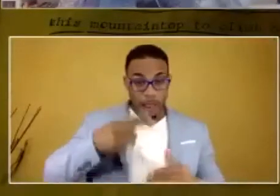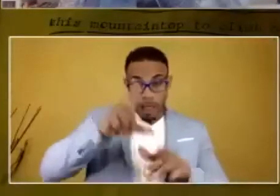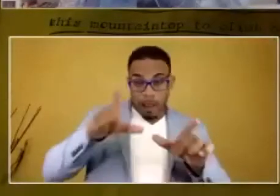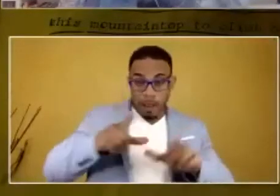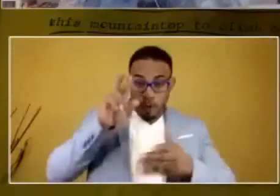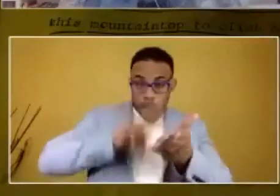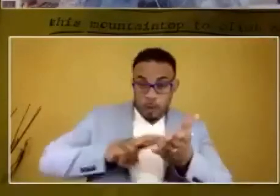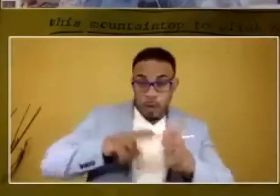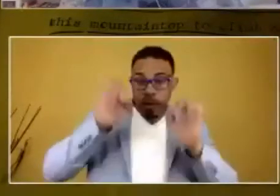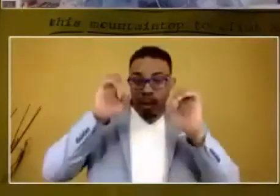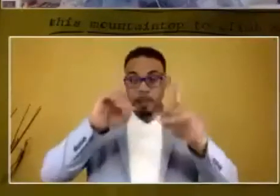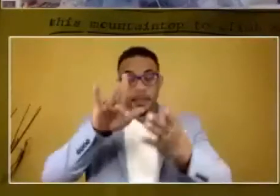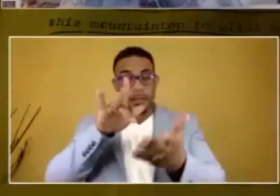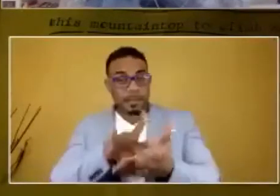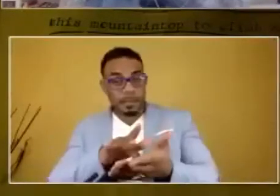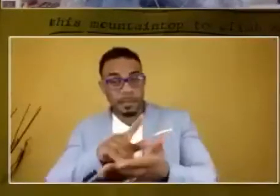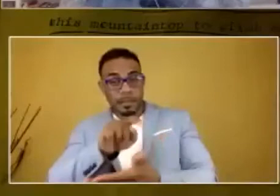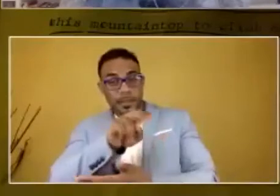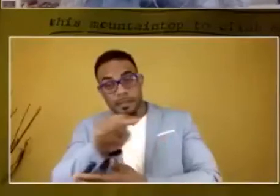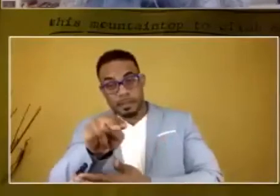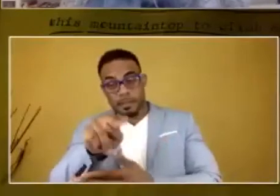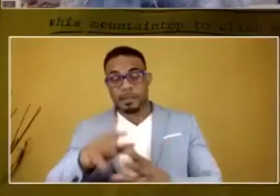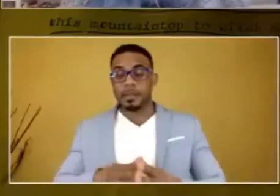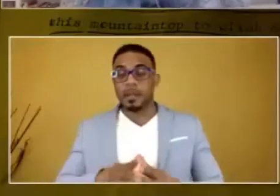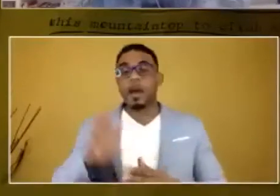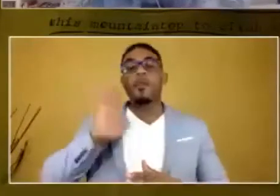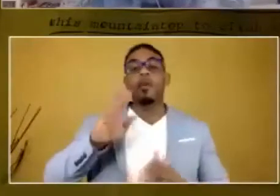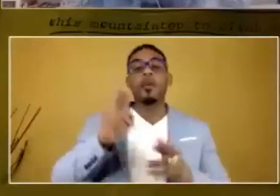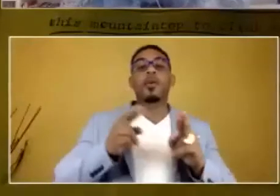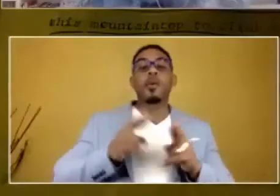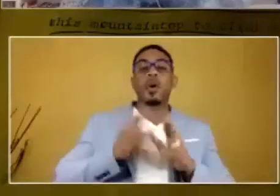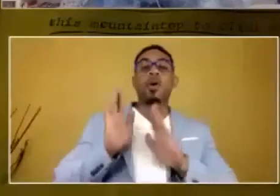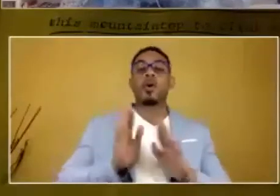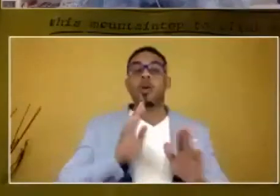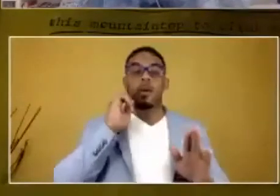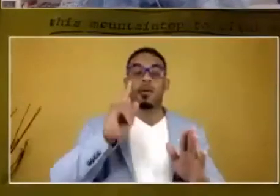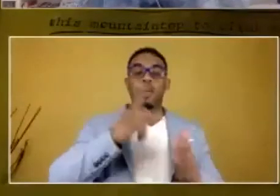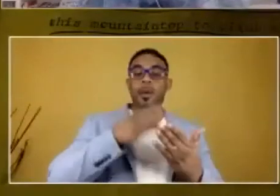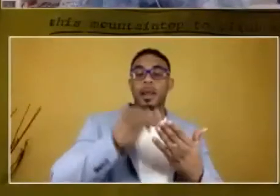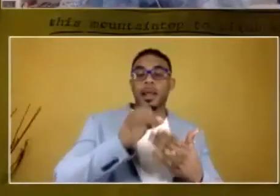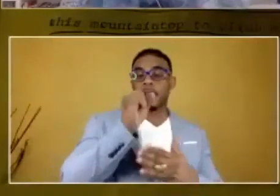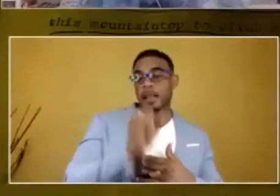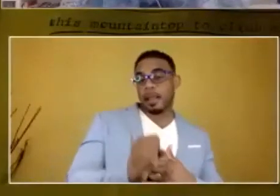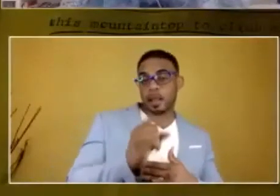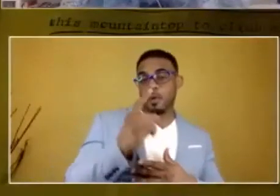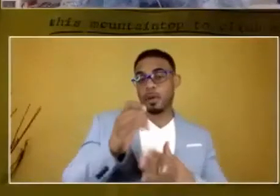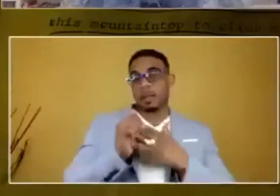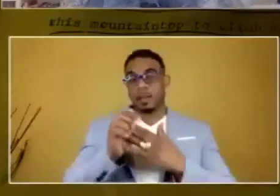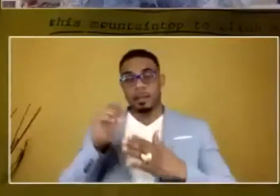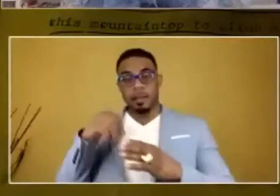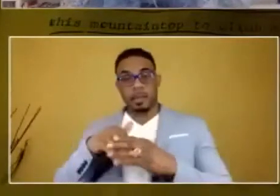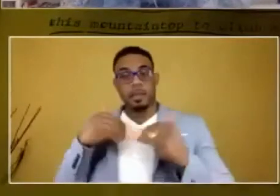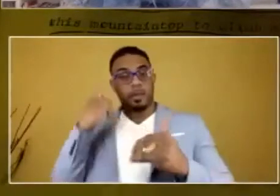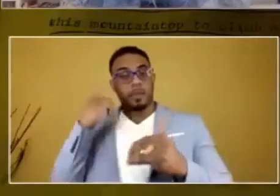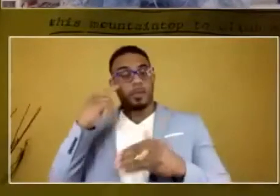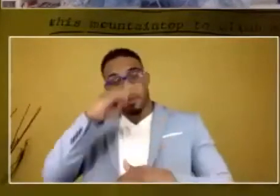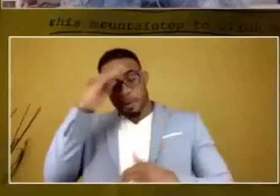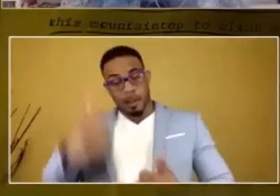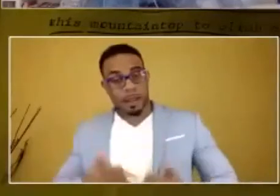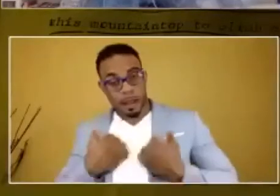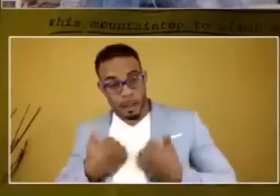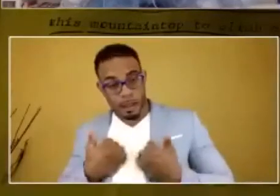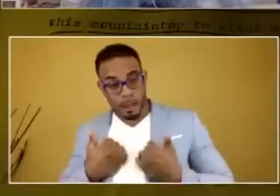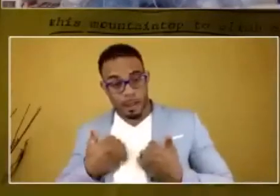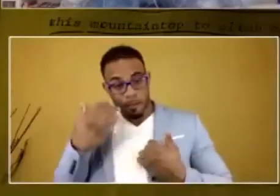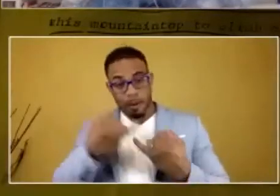and Education Center in Tennessee, former regional organizer for Project South, and one of the leaders in the movement for Black Lives,